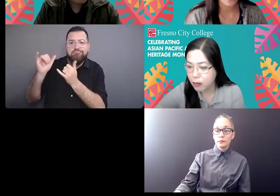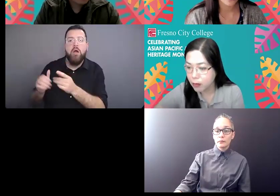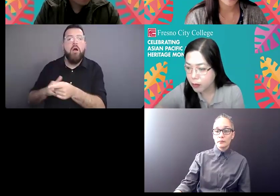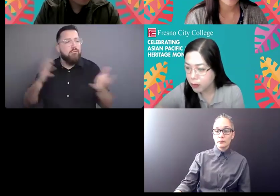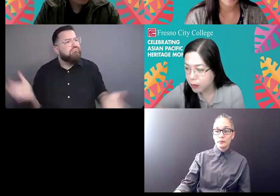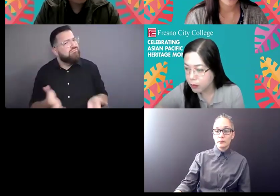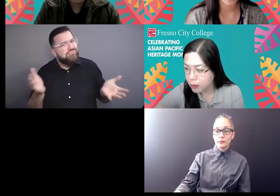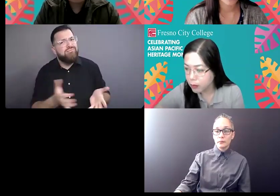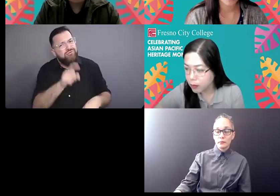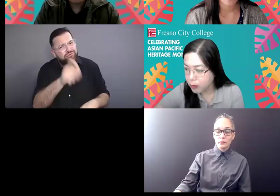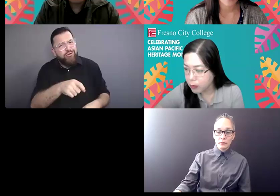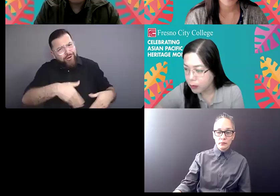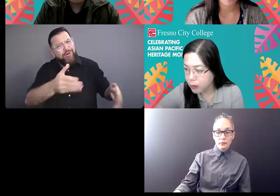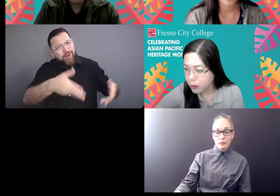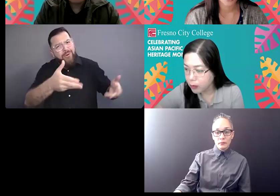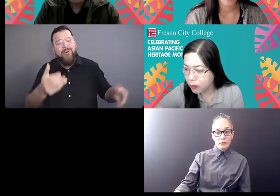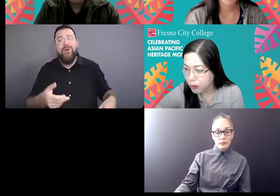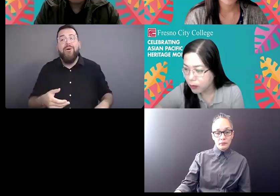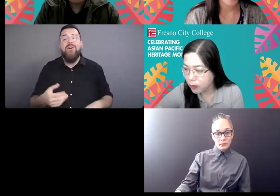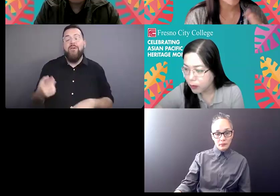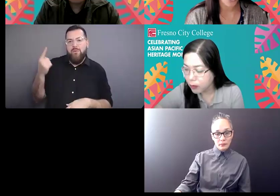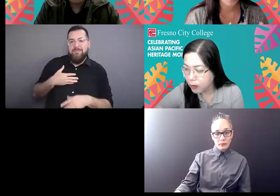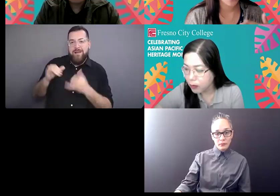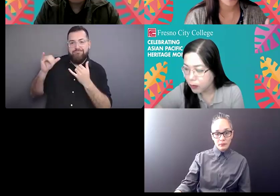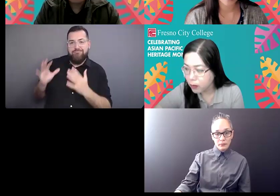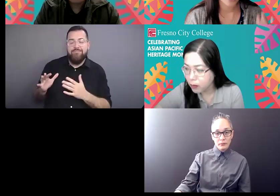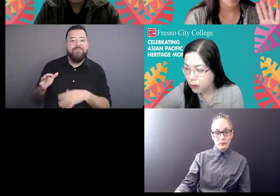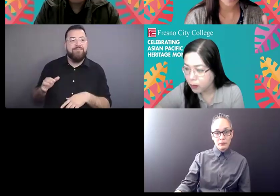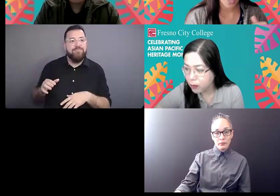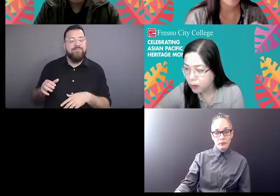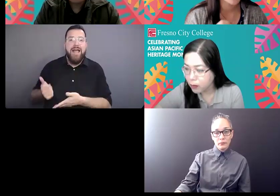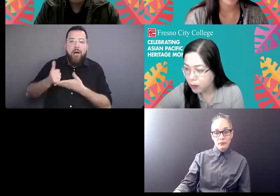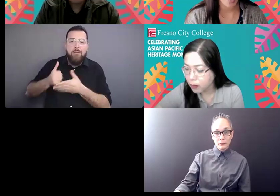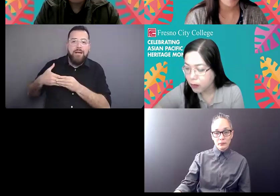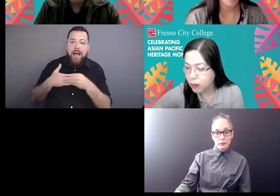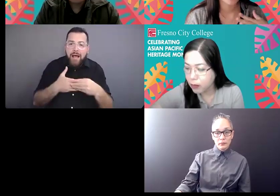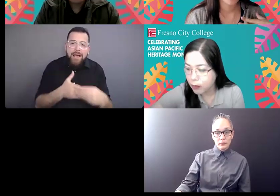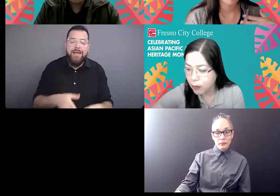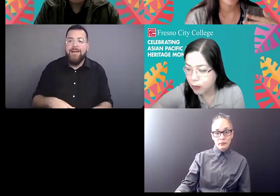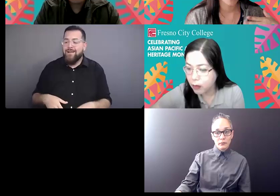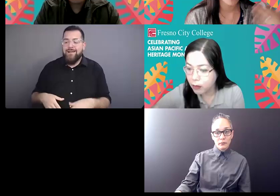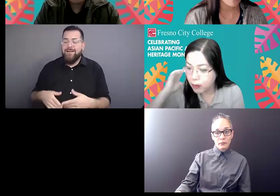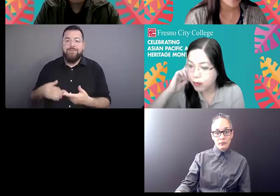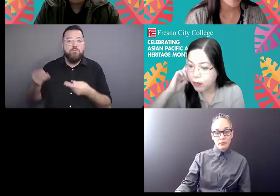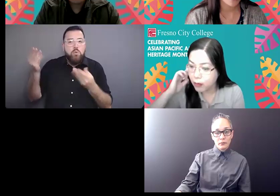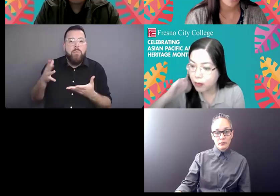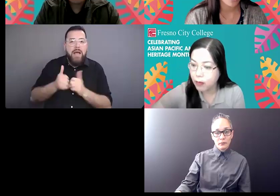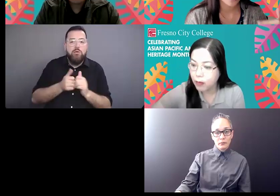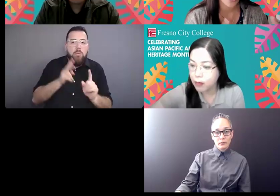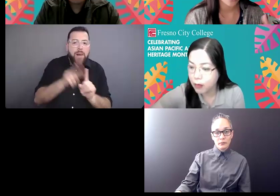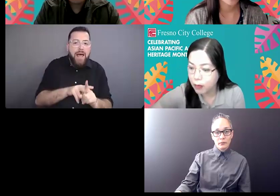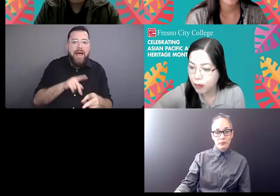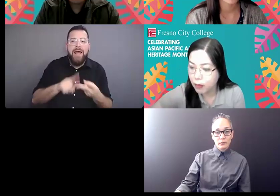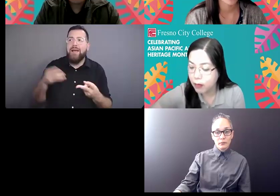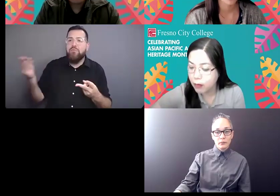one of the colleagues that I worked with at the time, she kind of talked me through it, like just apply, see what happens, gave me a reference to call